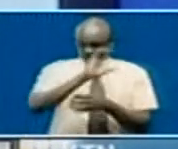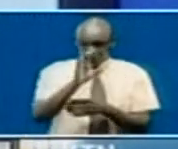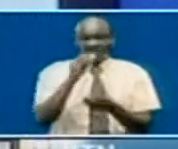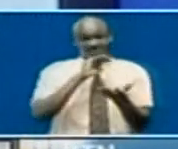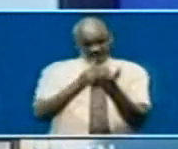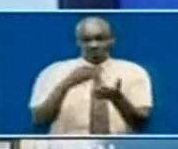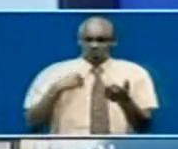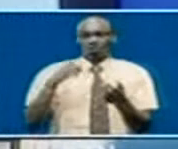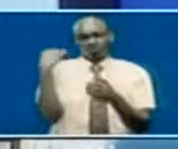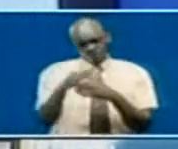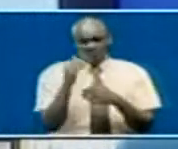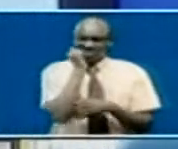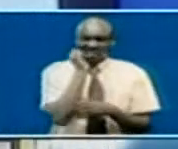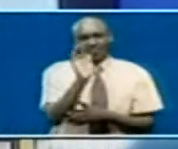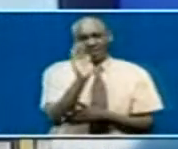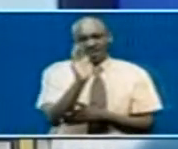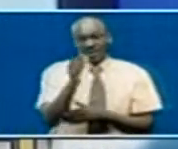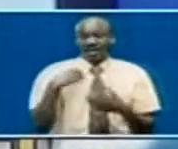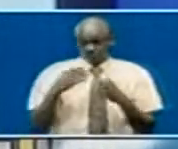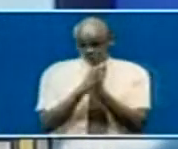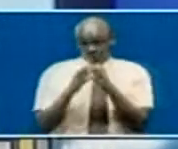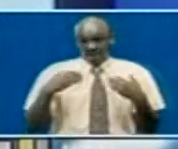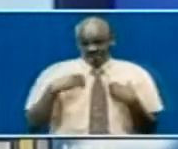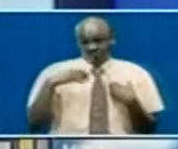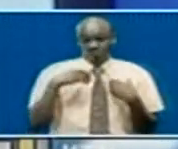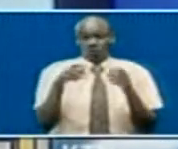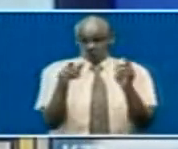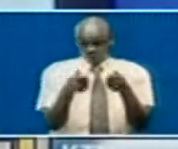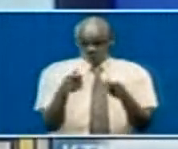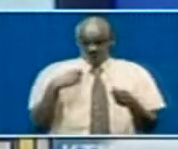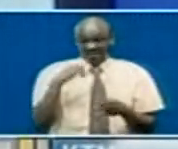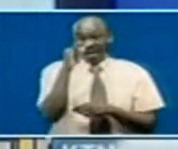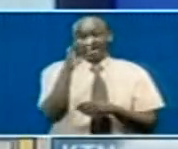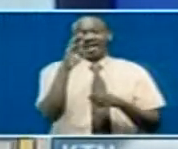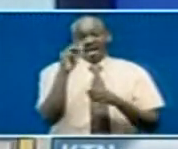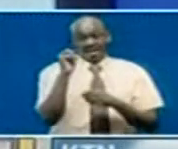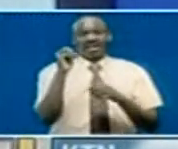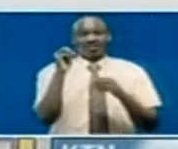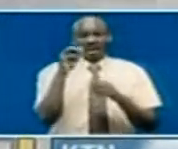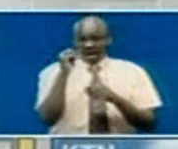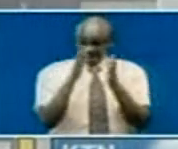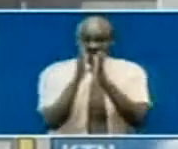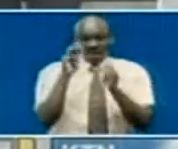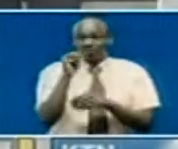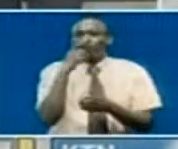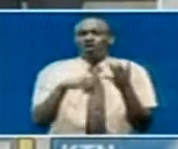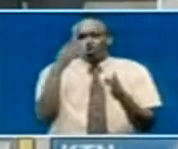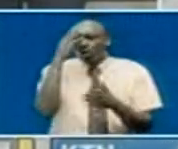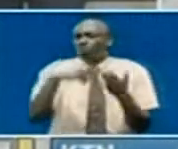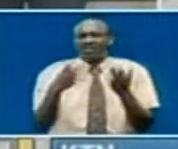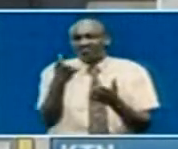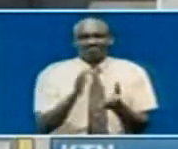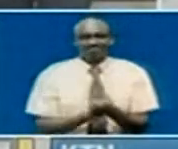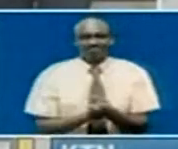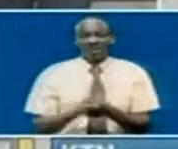their agony, and KTN Sam Ogina joins us live from our studios at INDEM with this story. Sam, what do we know?